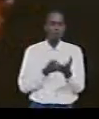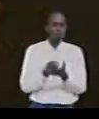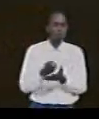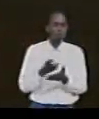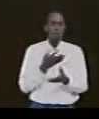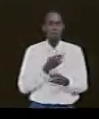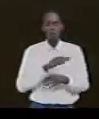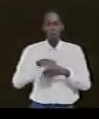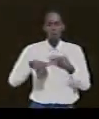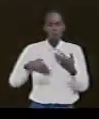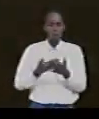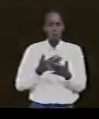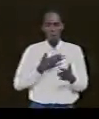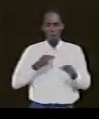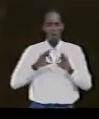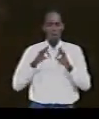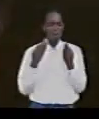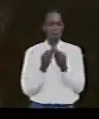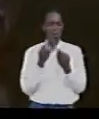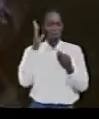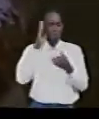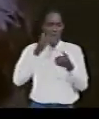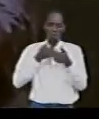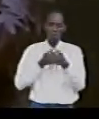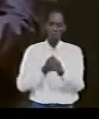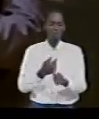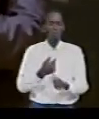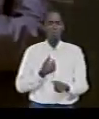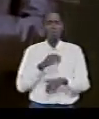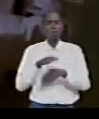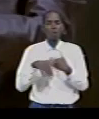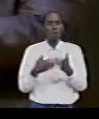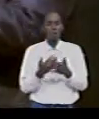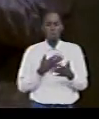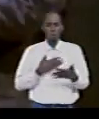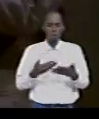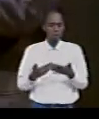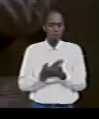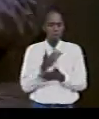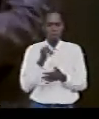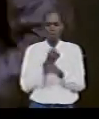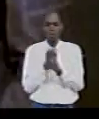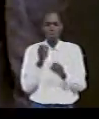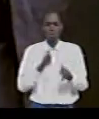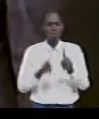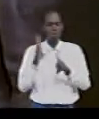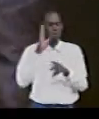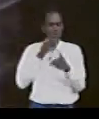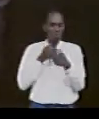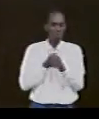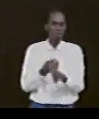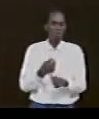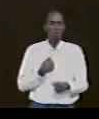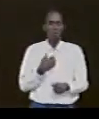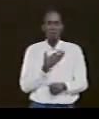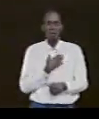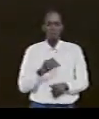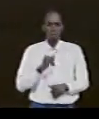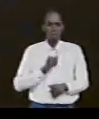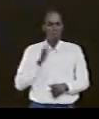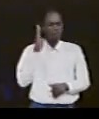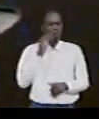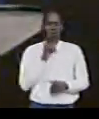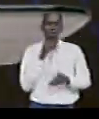my family will follow me, and all my converts will follow me, and I will not allow